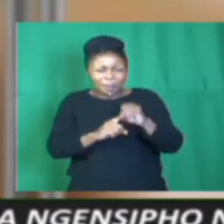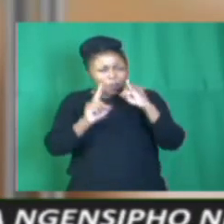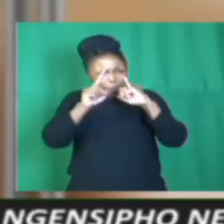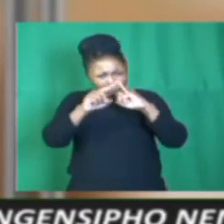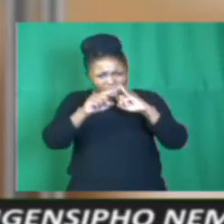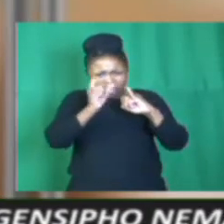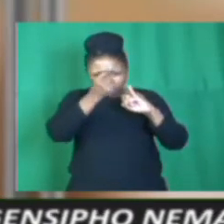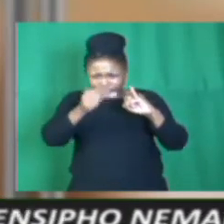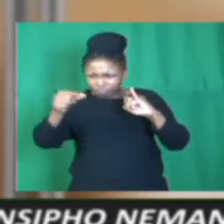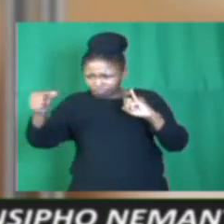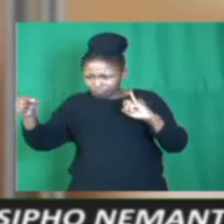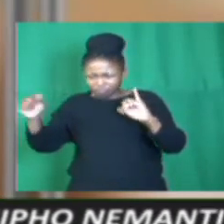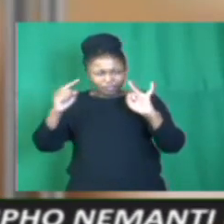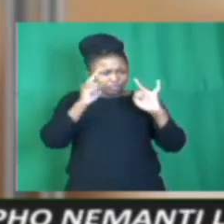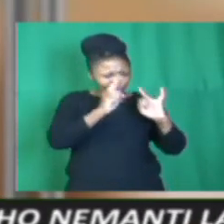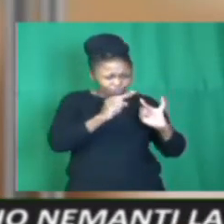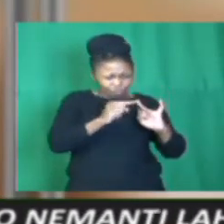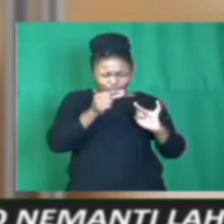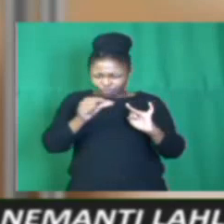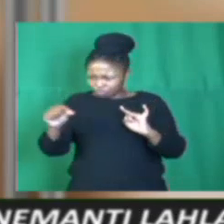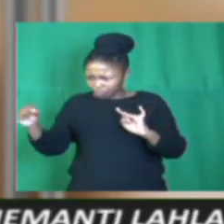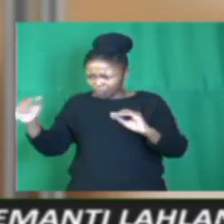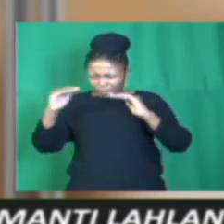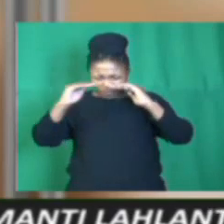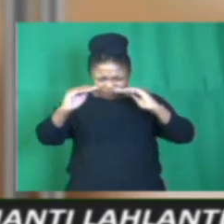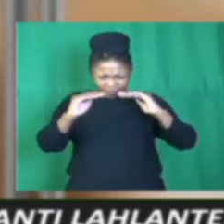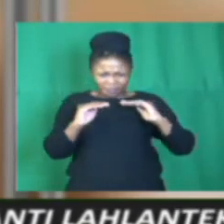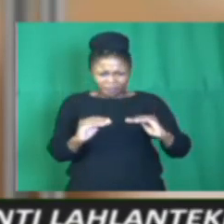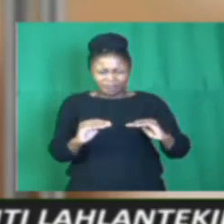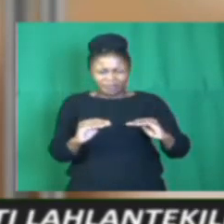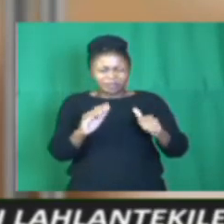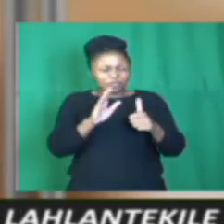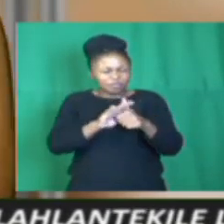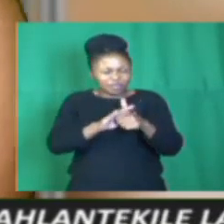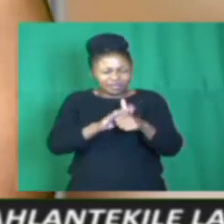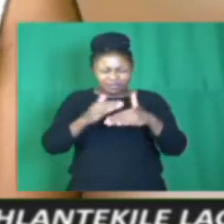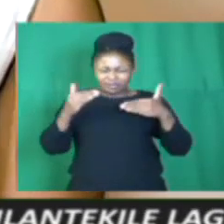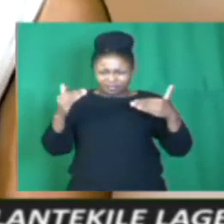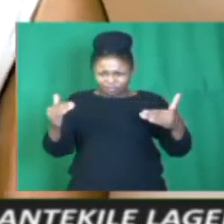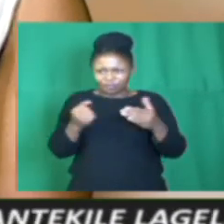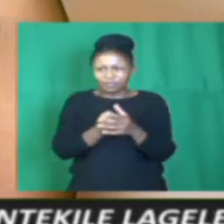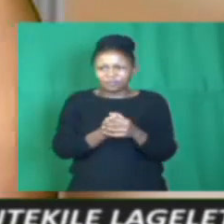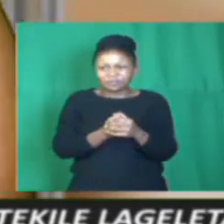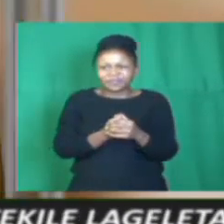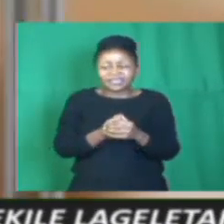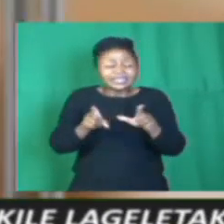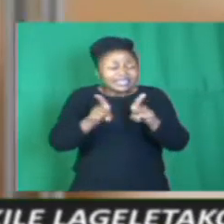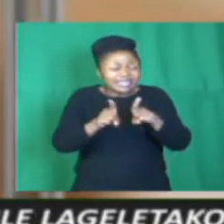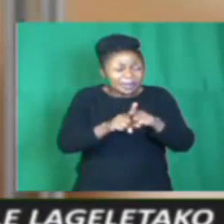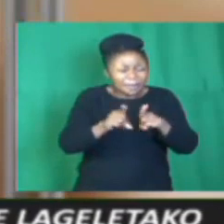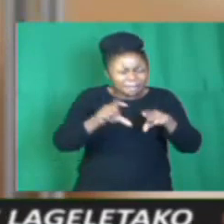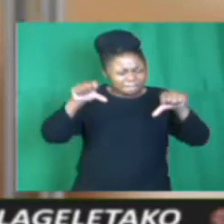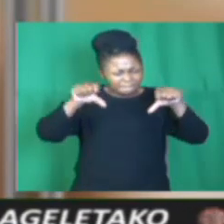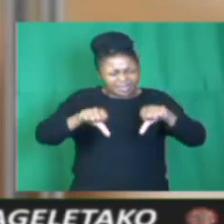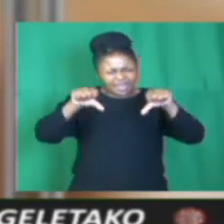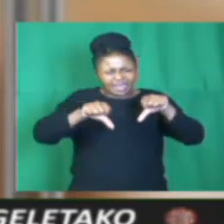on the second line. Otherwise, you are not going to be awarded a mark. And it will even be more unfortunate if